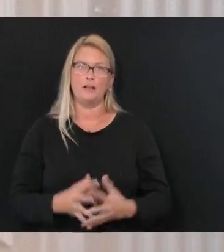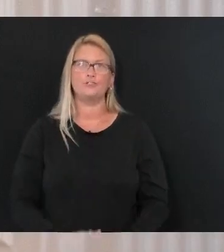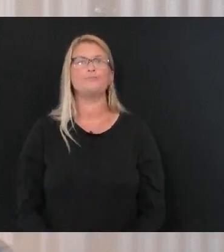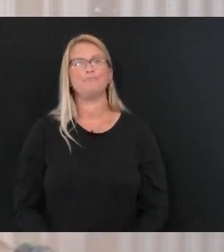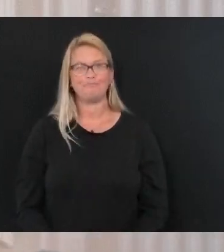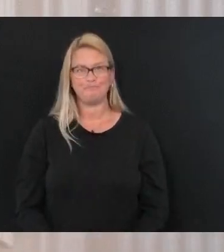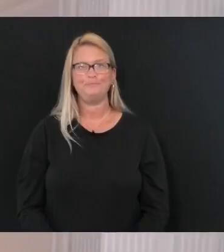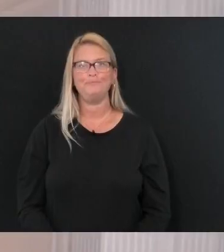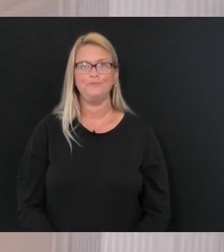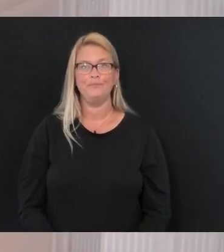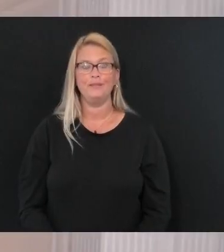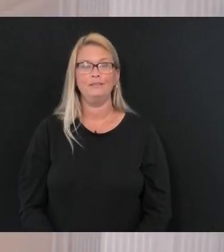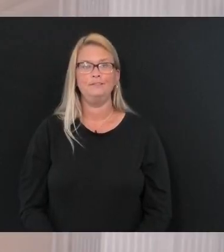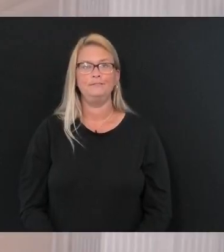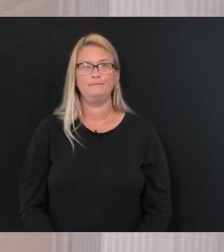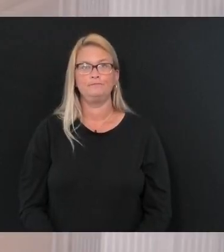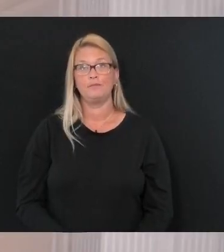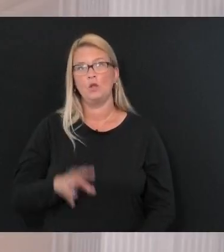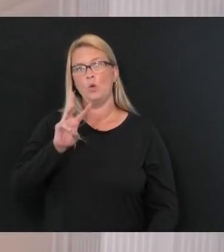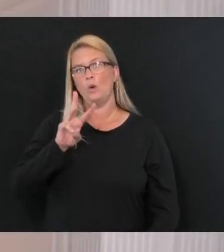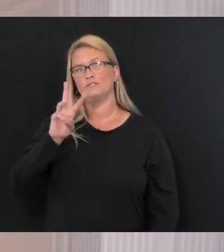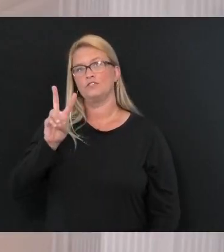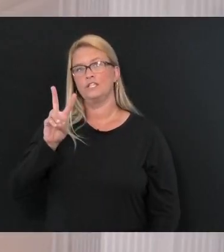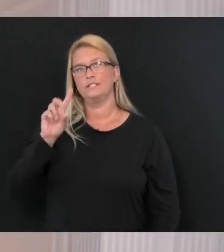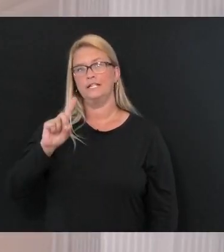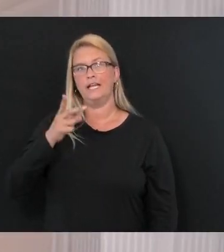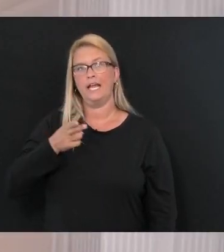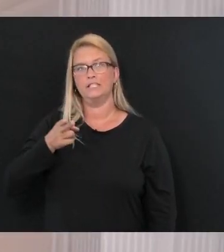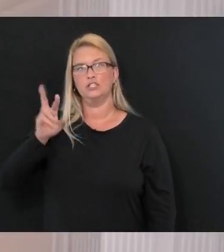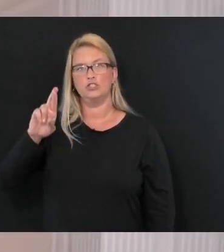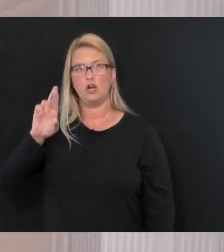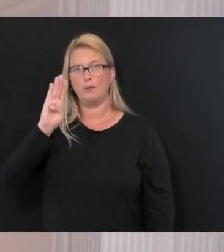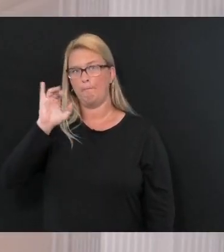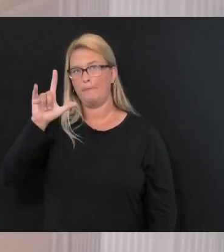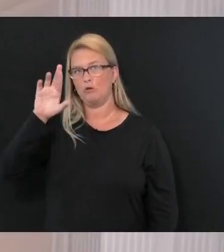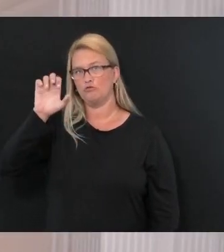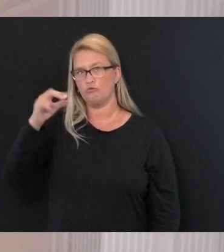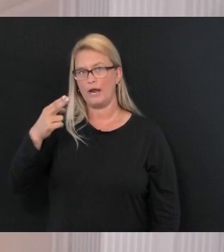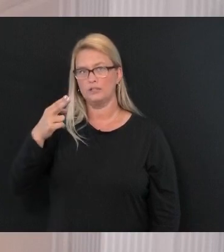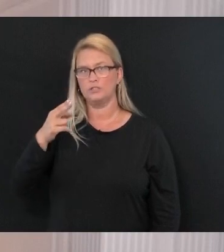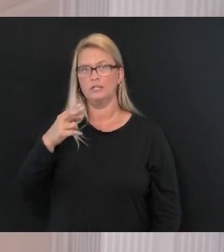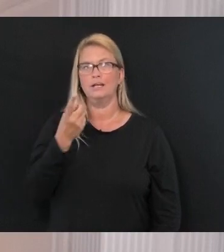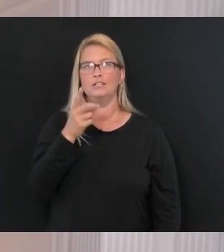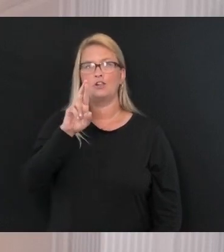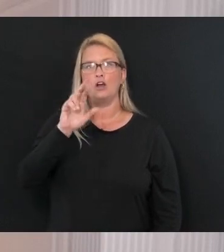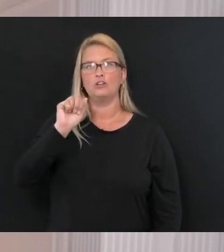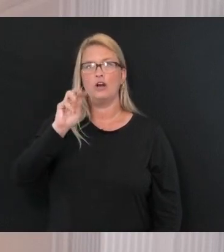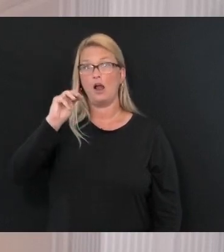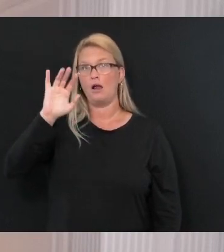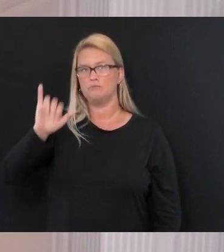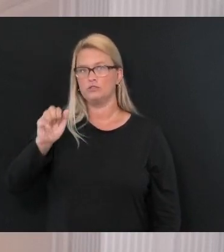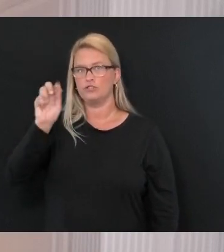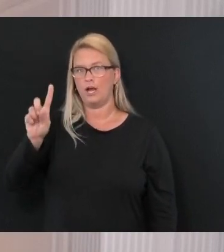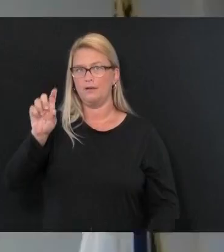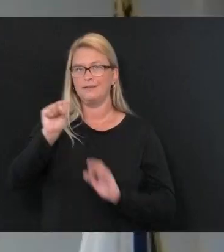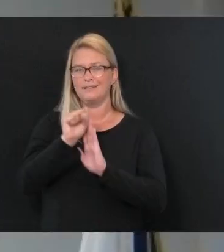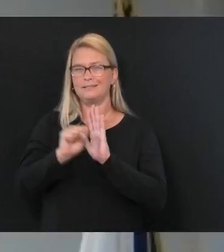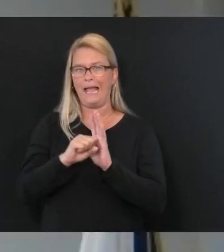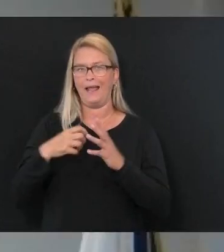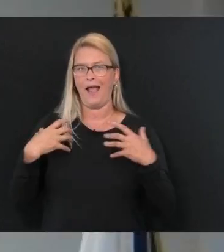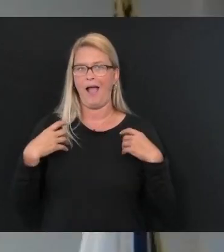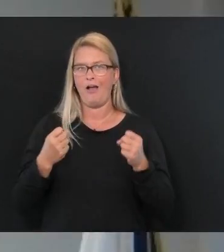you, Superintendent Birch. Next, we'll go to the West Virginia DHHR with Secretary Bill Crouch and Dr. Ayn Amjad, our State Health Officer.